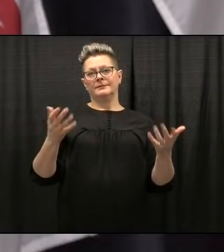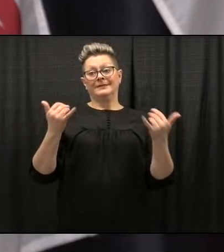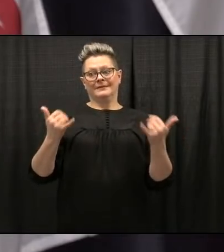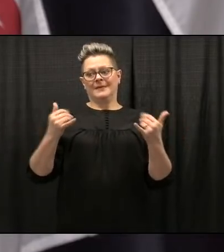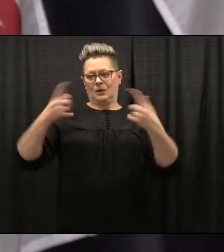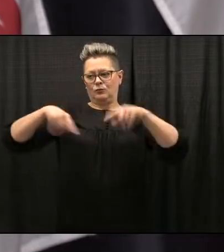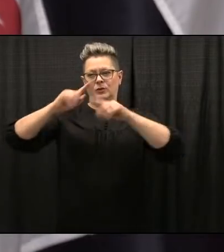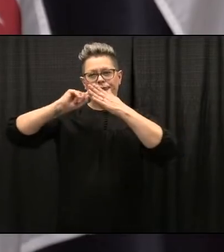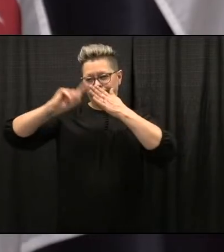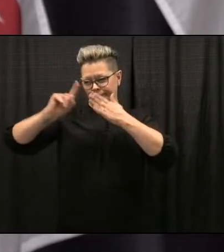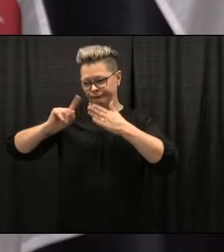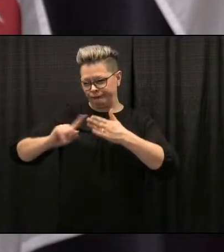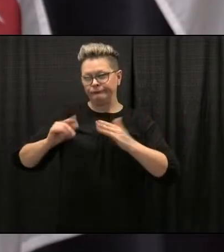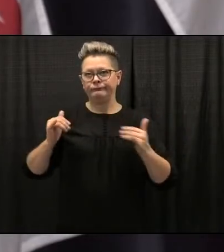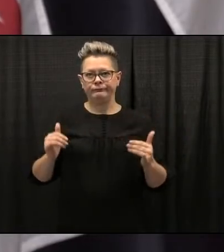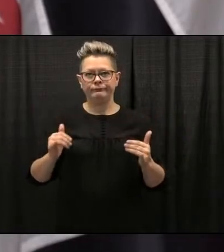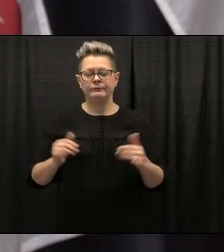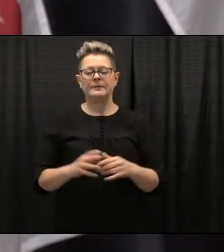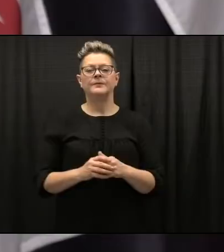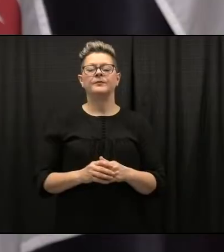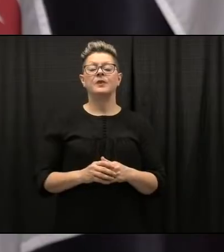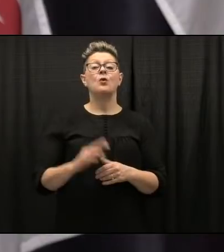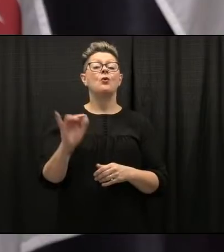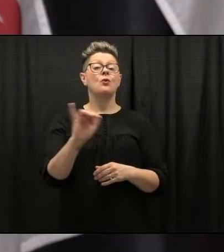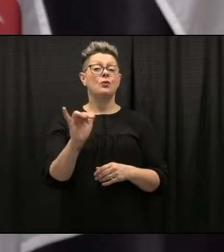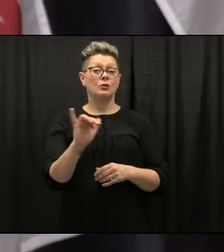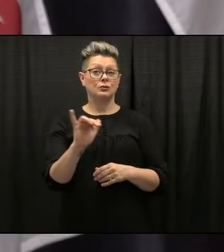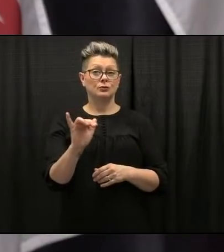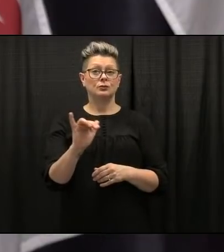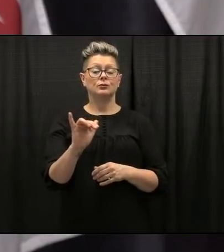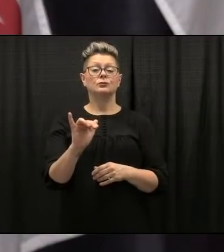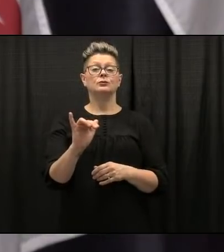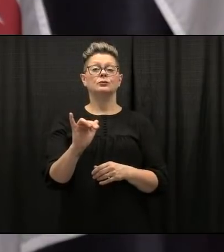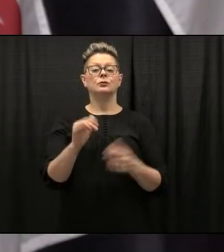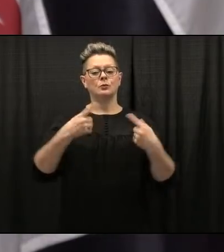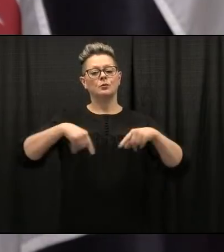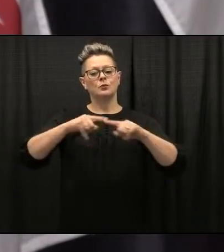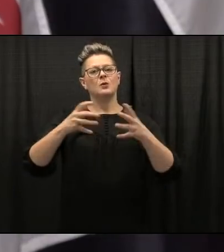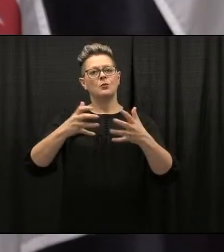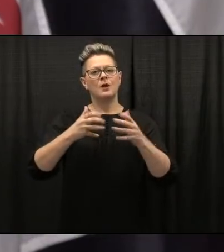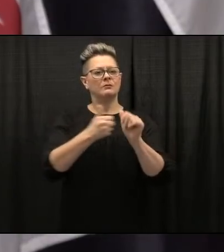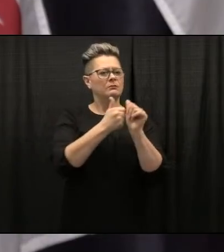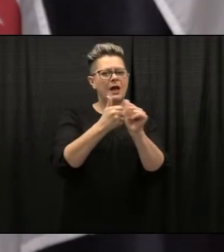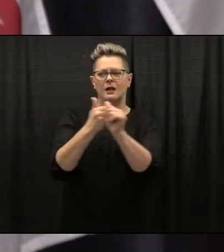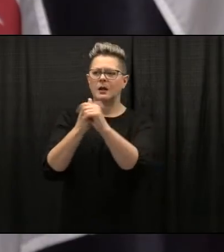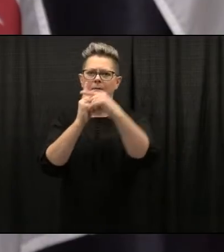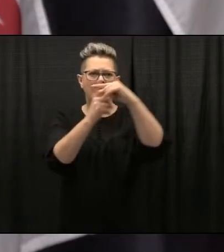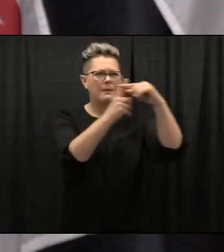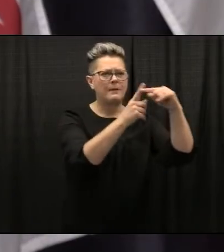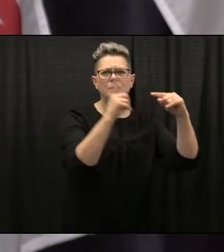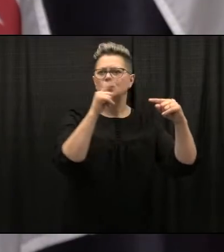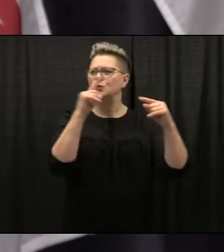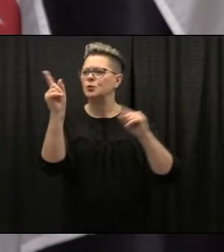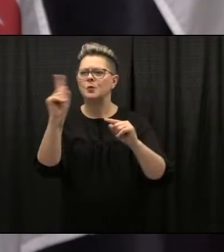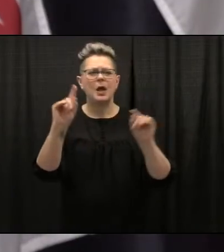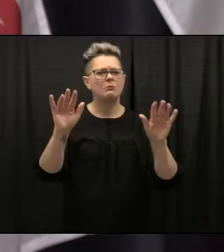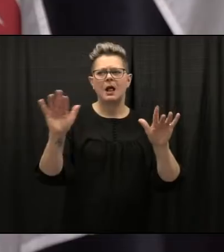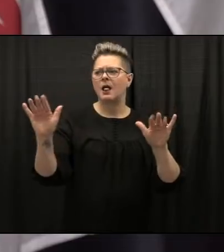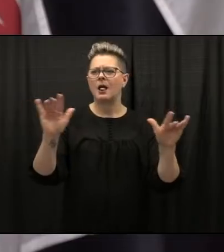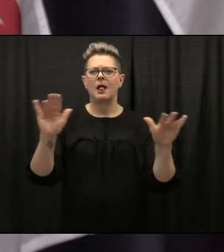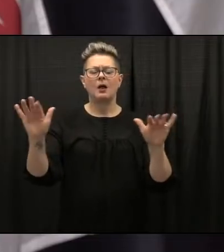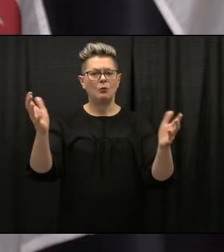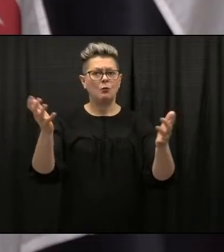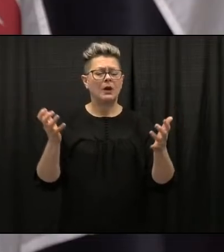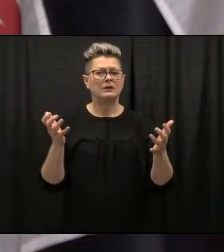mechanisms right now, and we also want to we would like to keep track of positive tests and see, that it's an